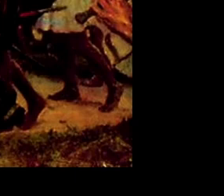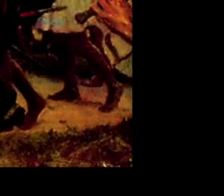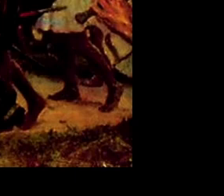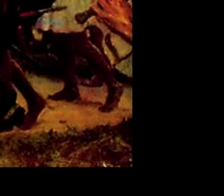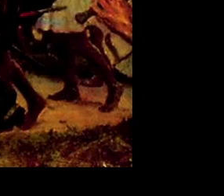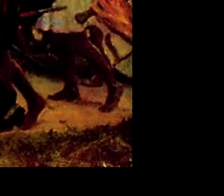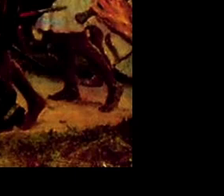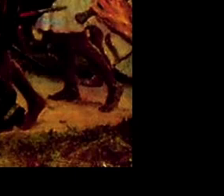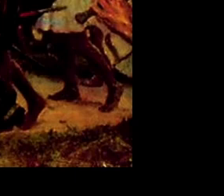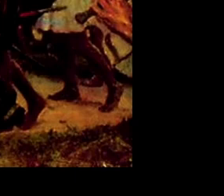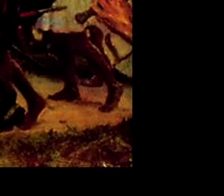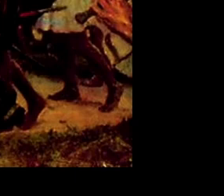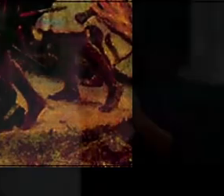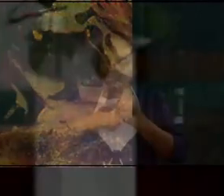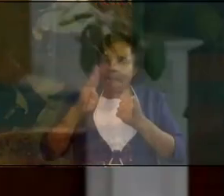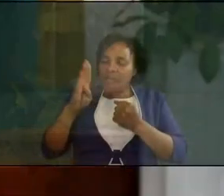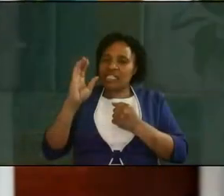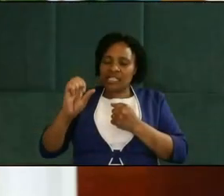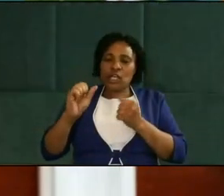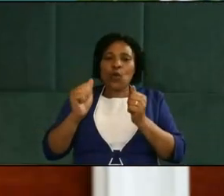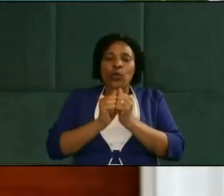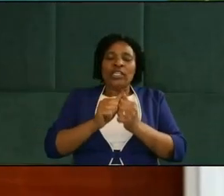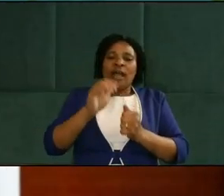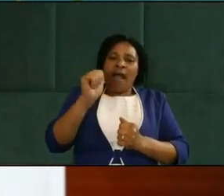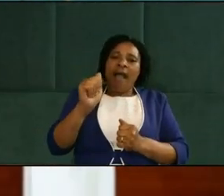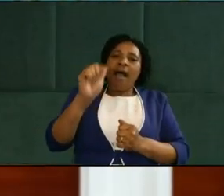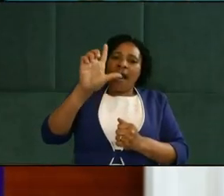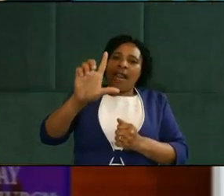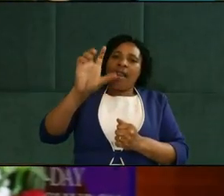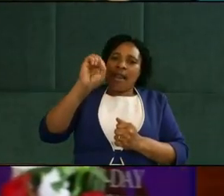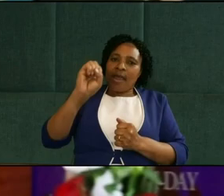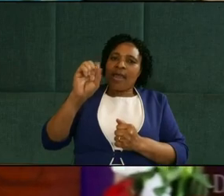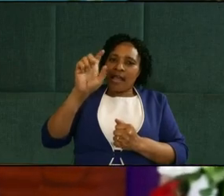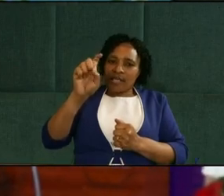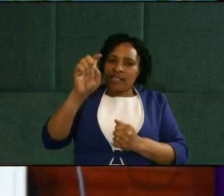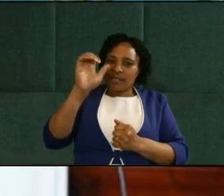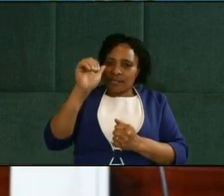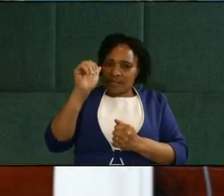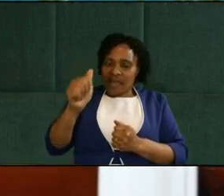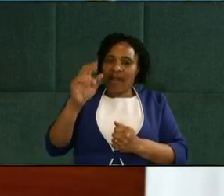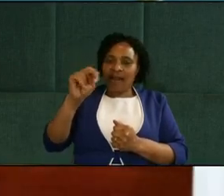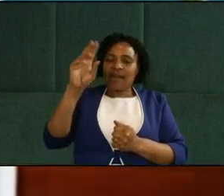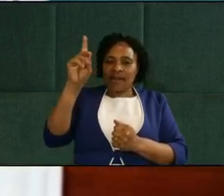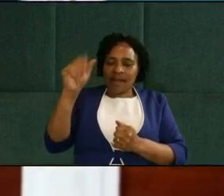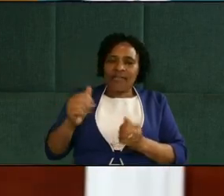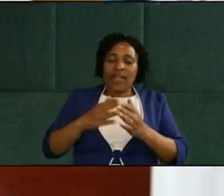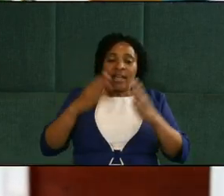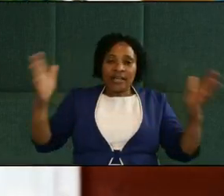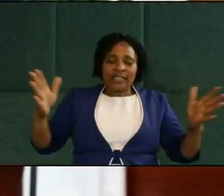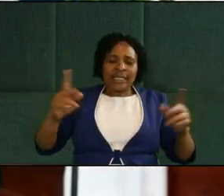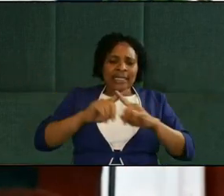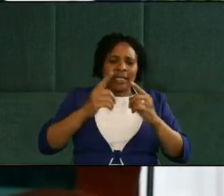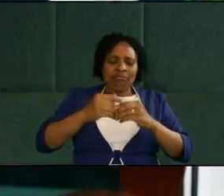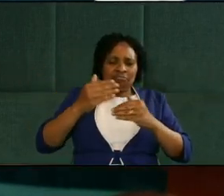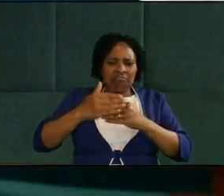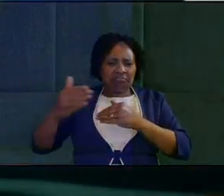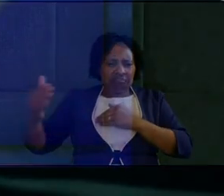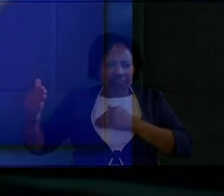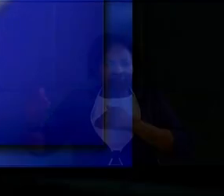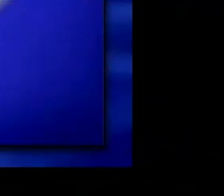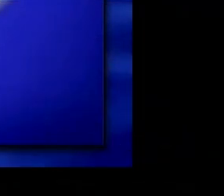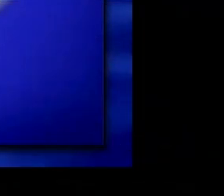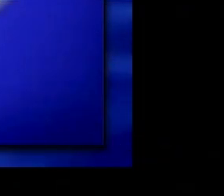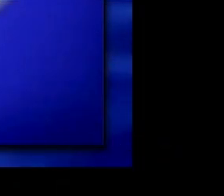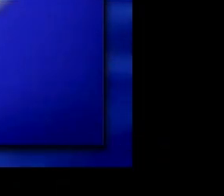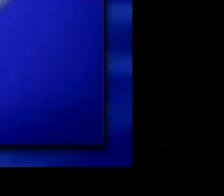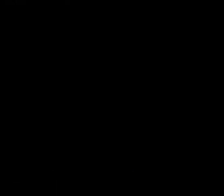the good Alexander the Great. And so they conquered the world, and they extended their territory a little up in